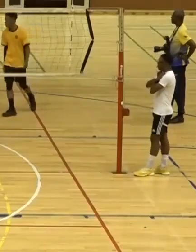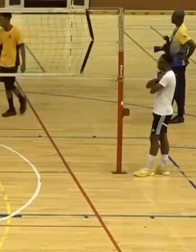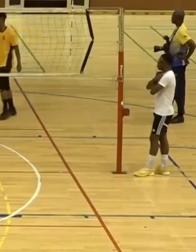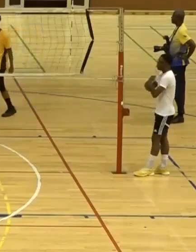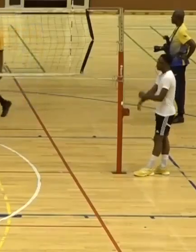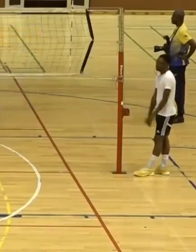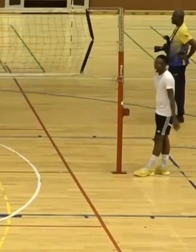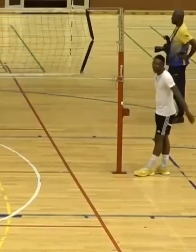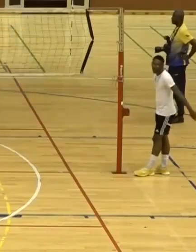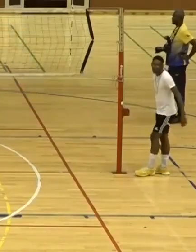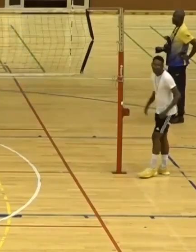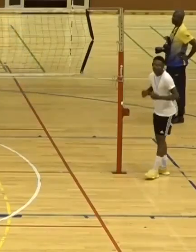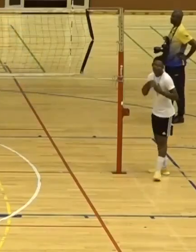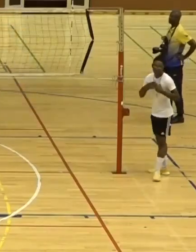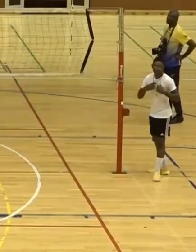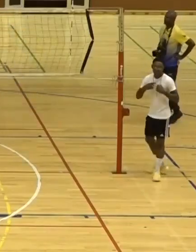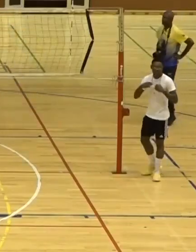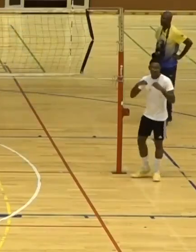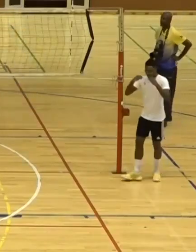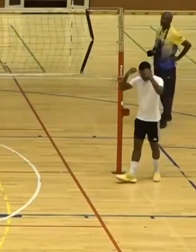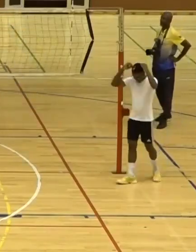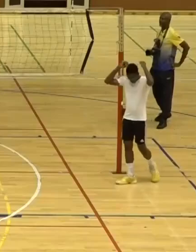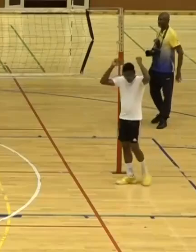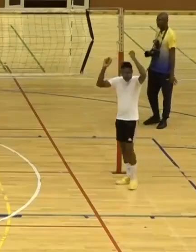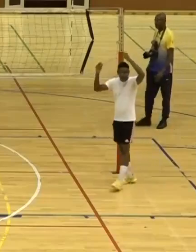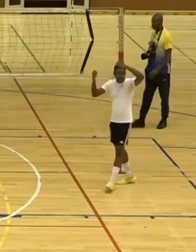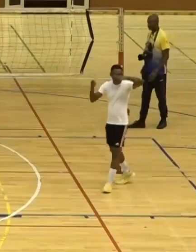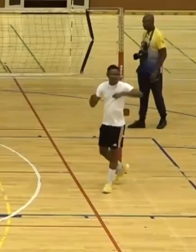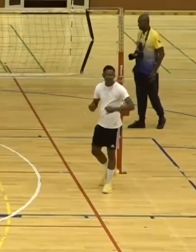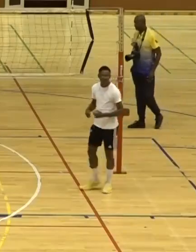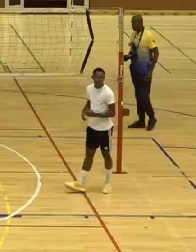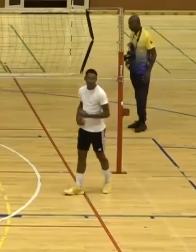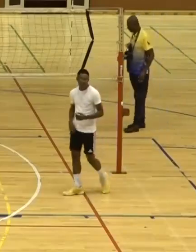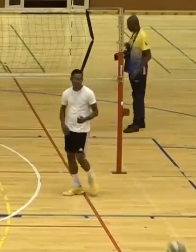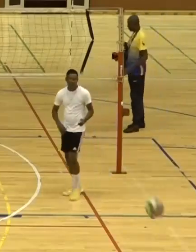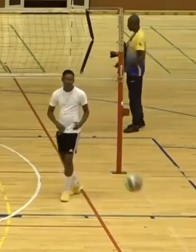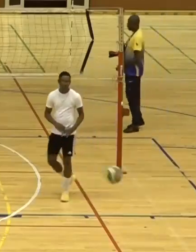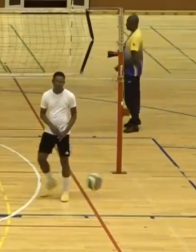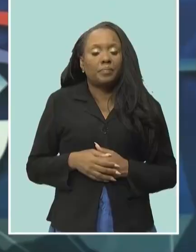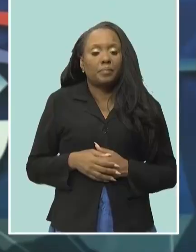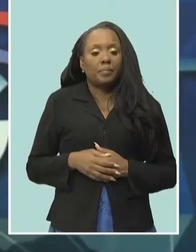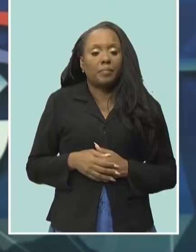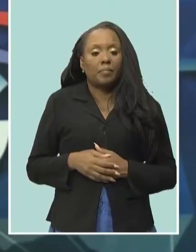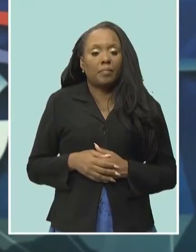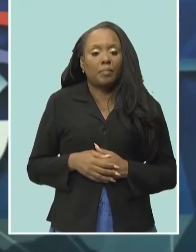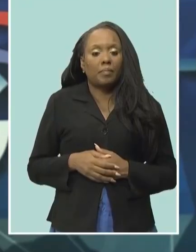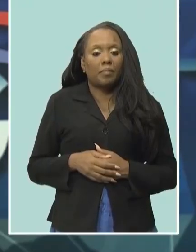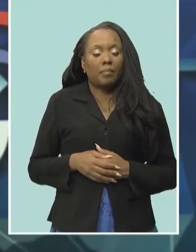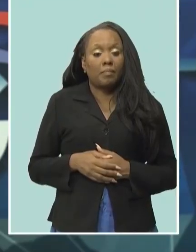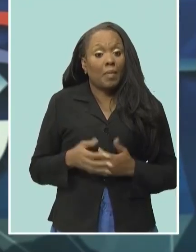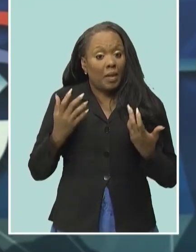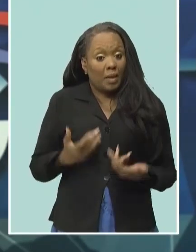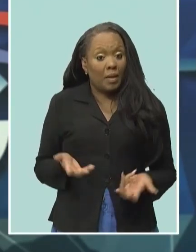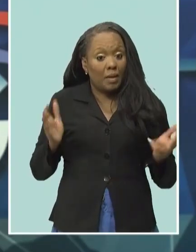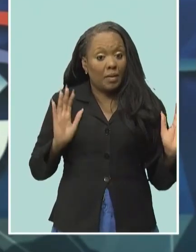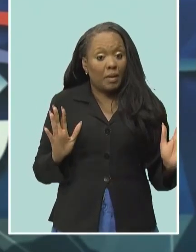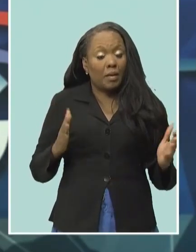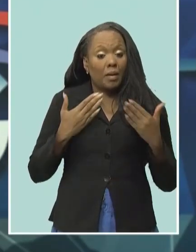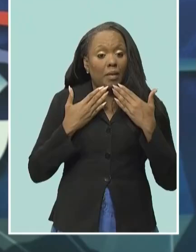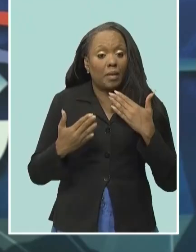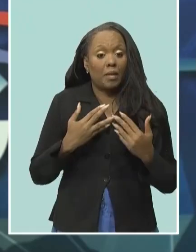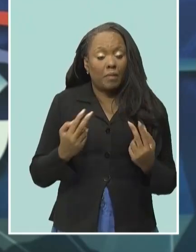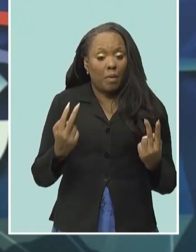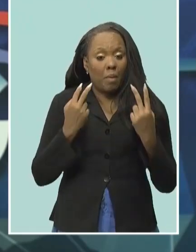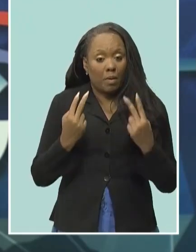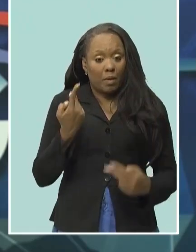25-17, 25-22 victory over Barbados Community College. We've come to the end of our news. Thanks for